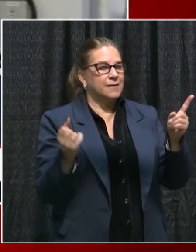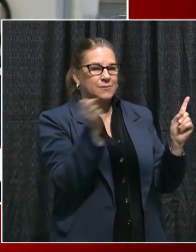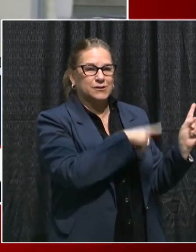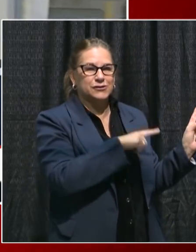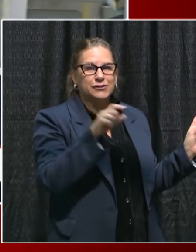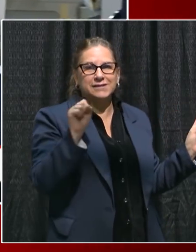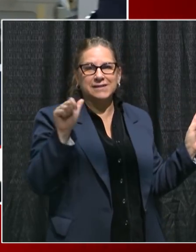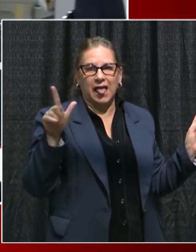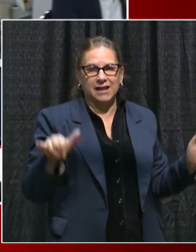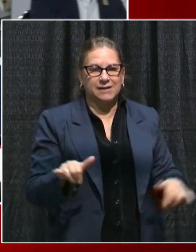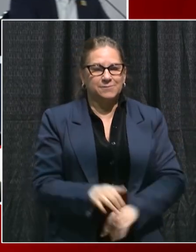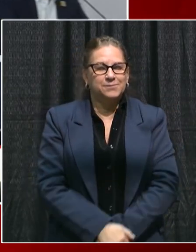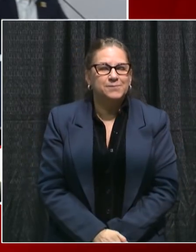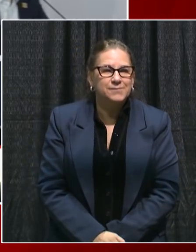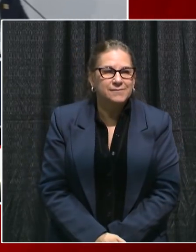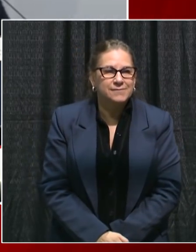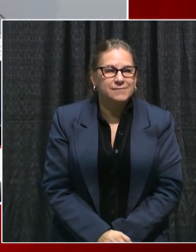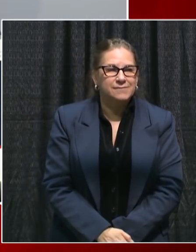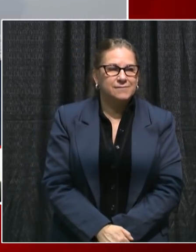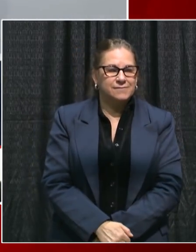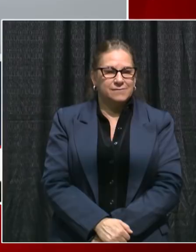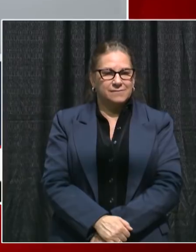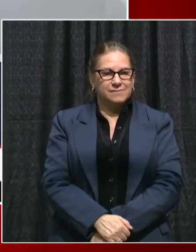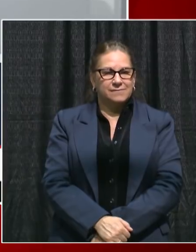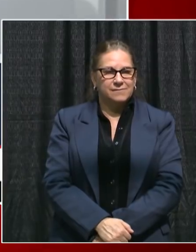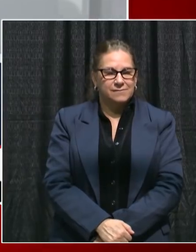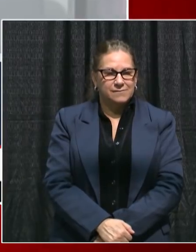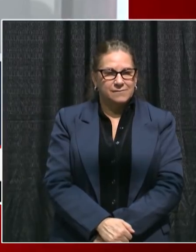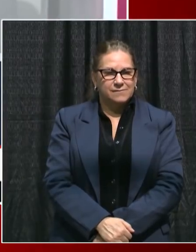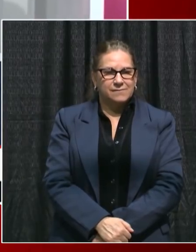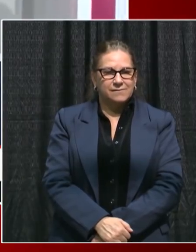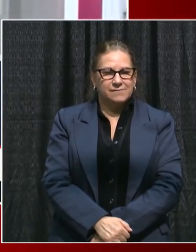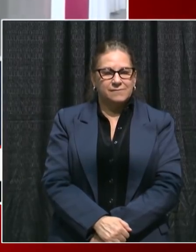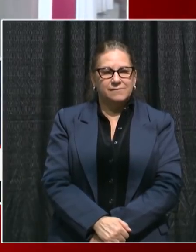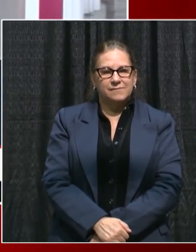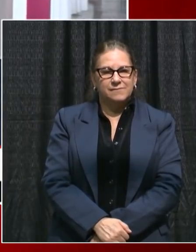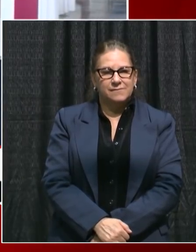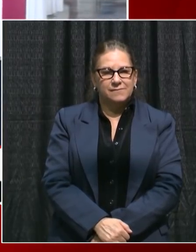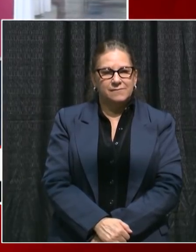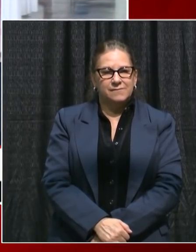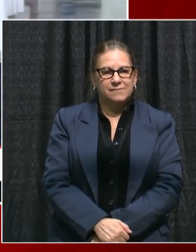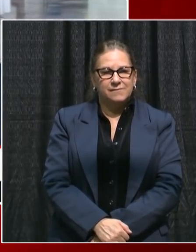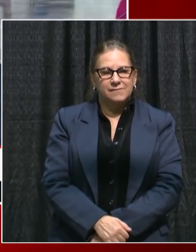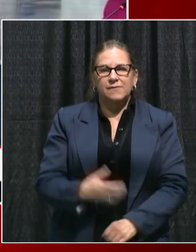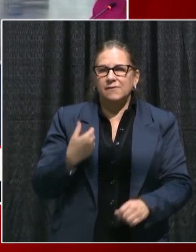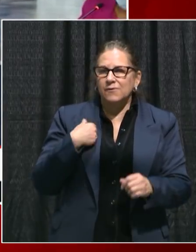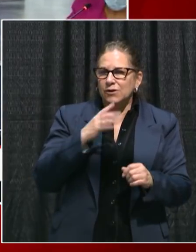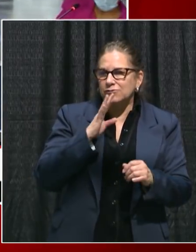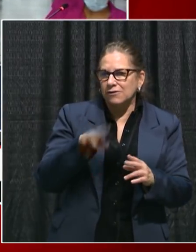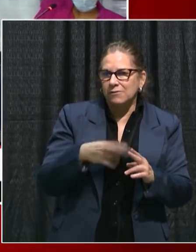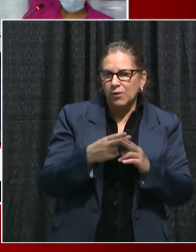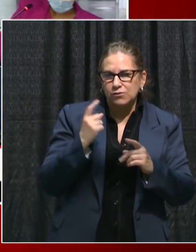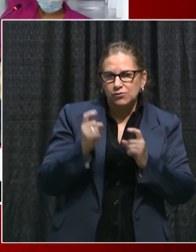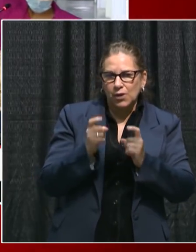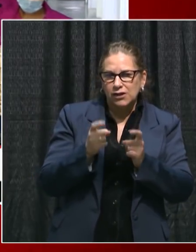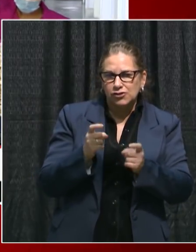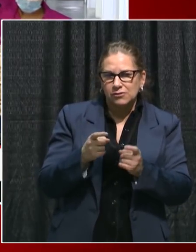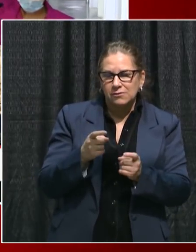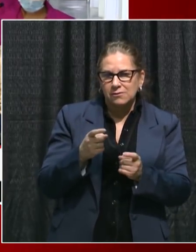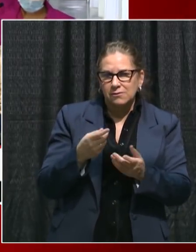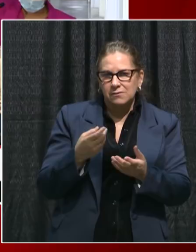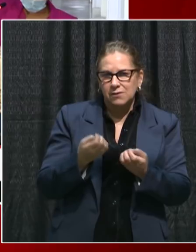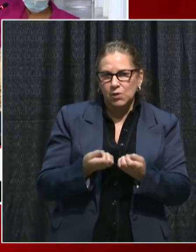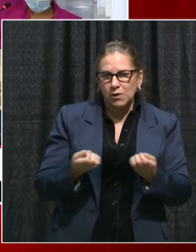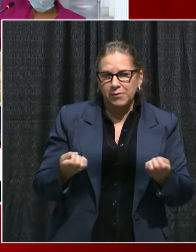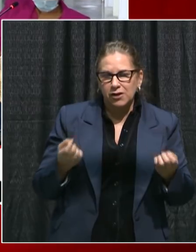Mayor. Given that Turkey donated some PPE equipment a couple of weeks ago, will that equipment